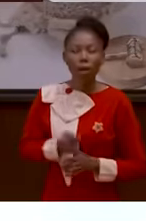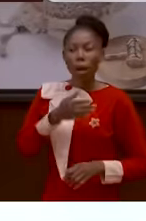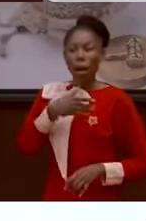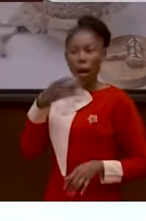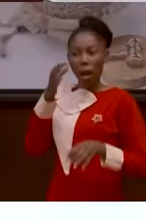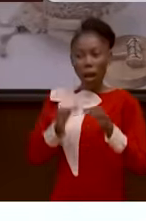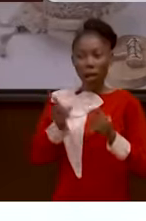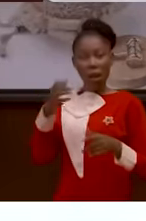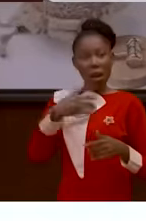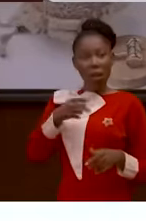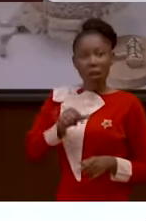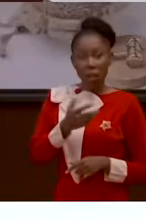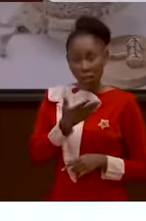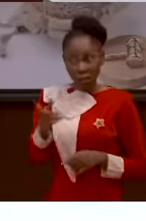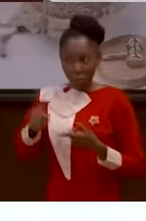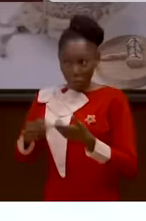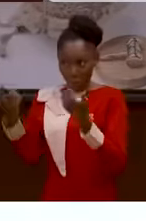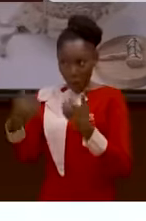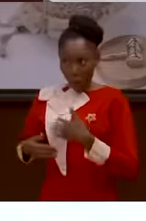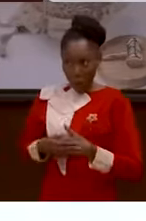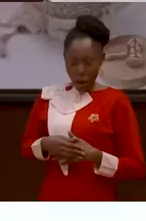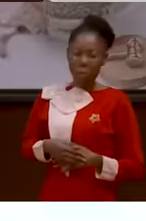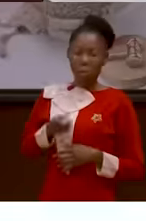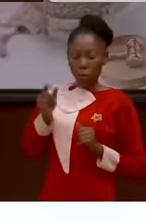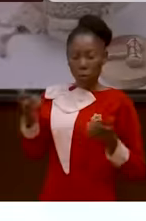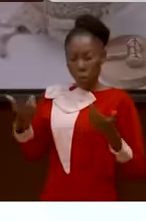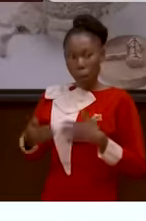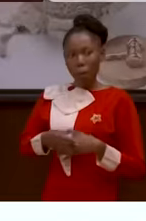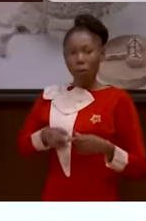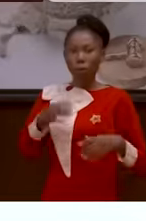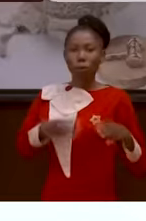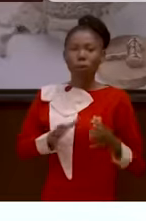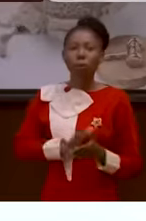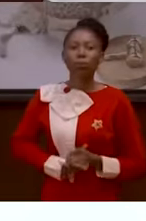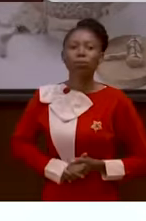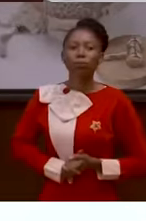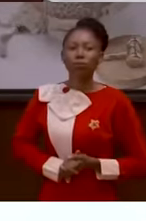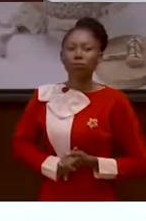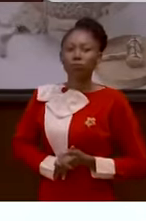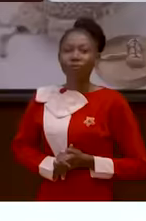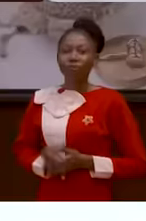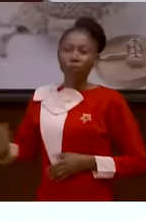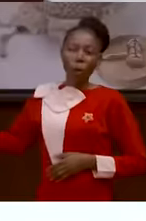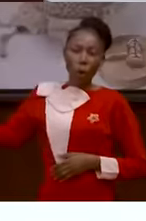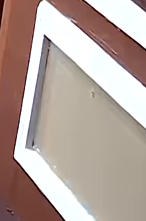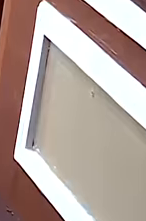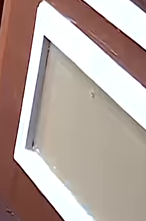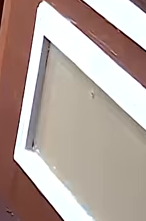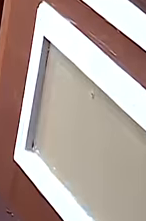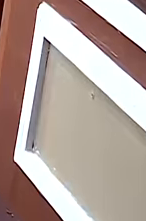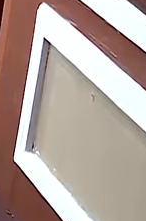any cause for review, either of you can approach the court again. That's my rule. All